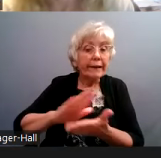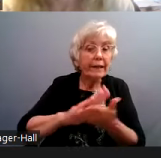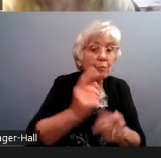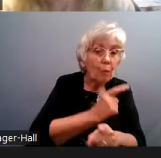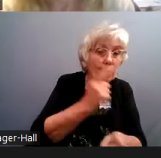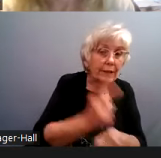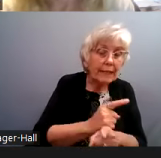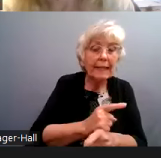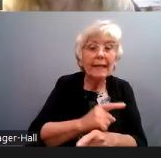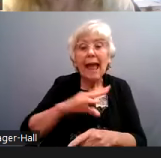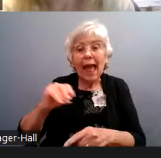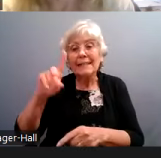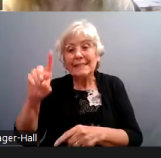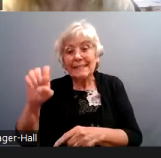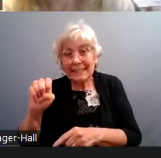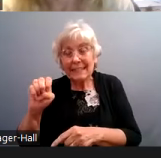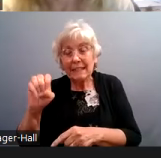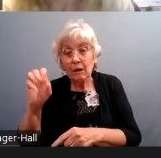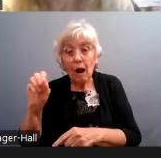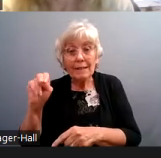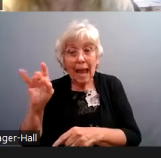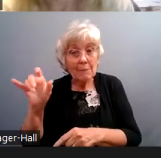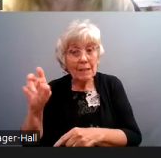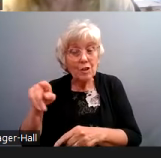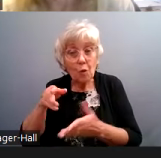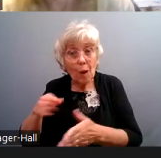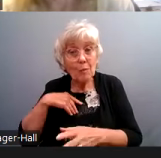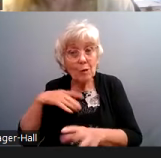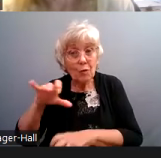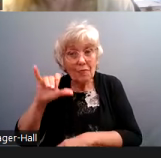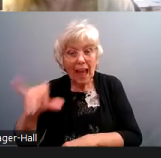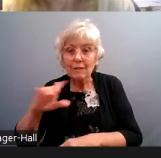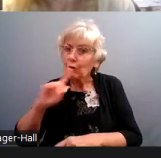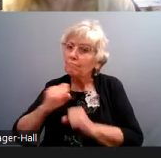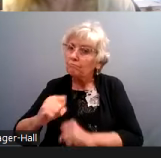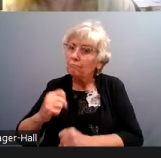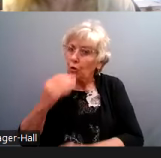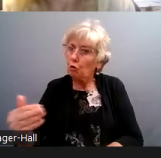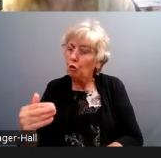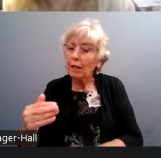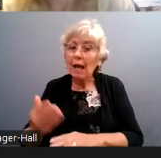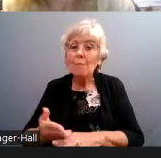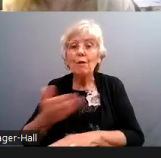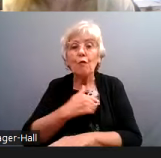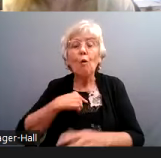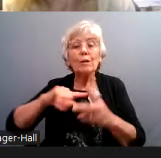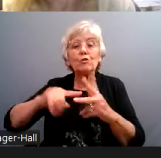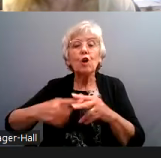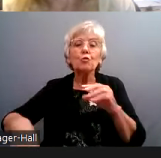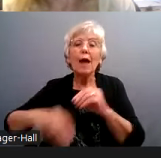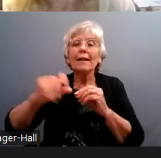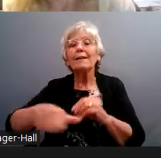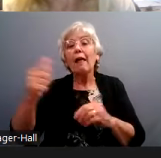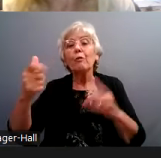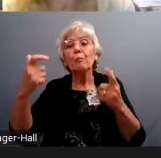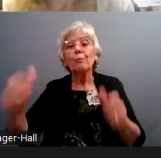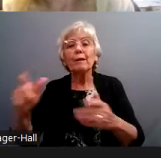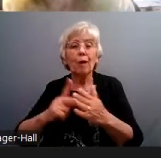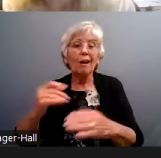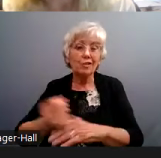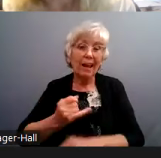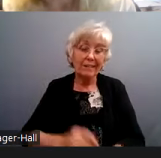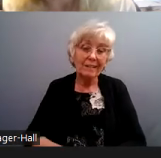decontamination practices are solid first before we move on to another big, project thing to add. So I